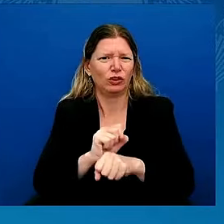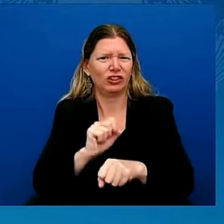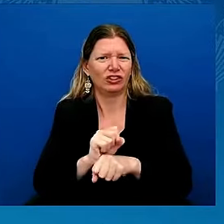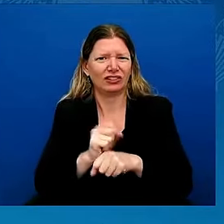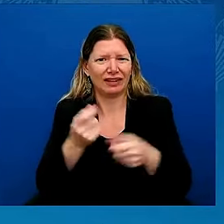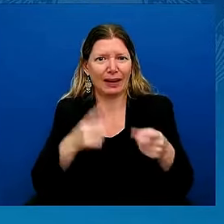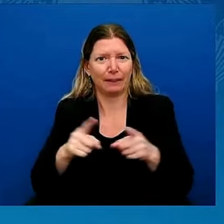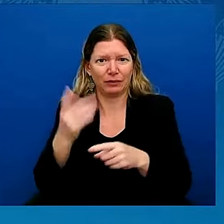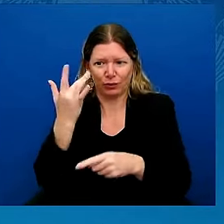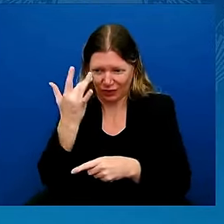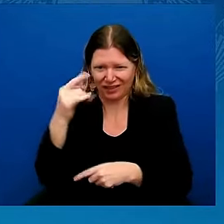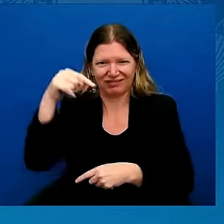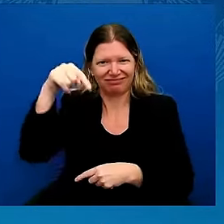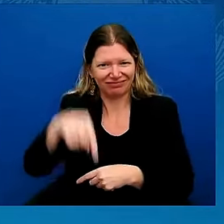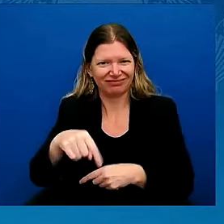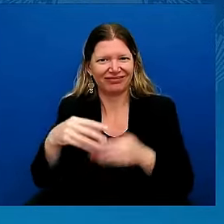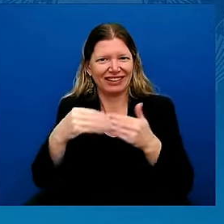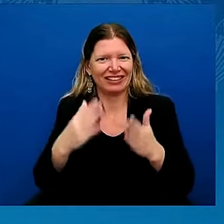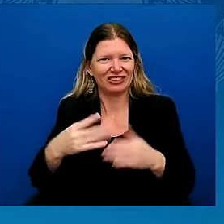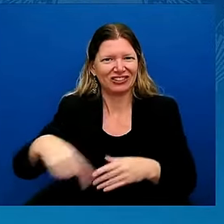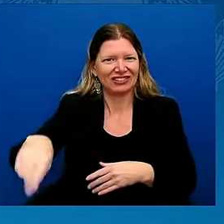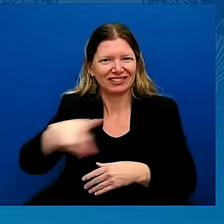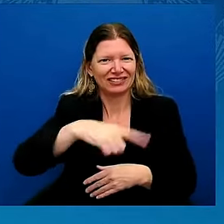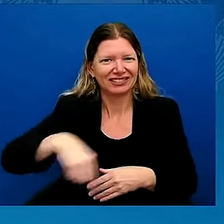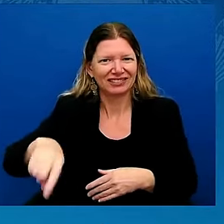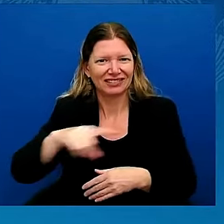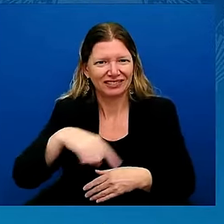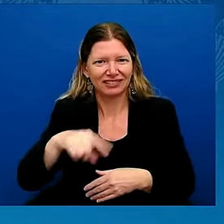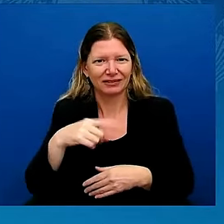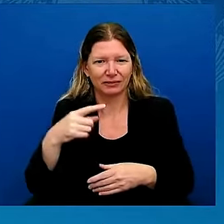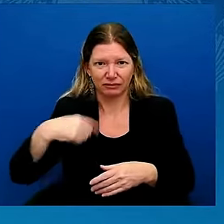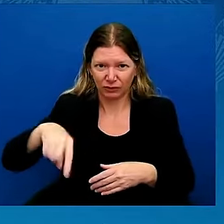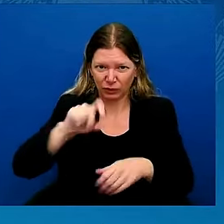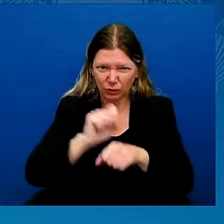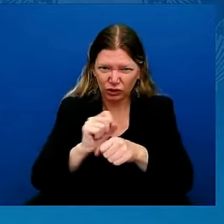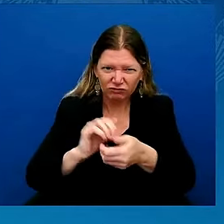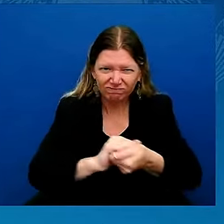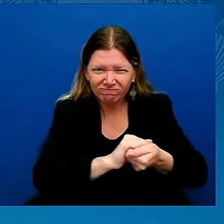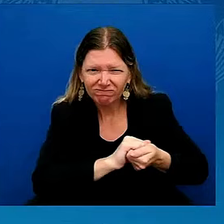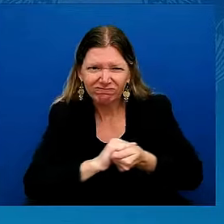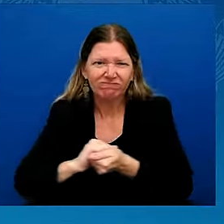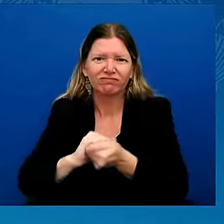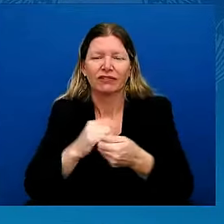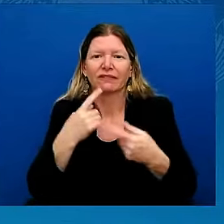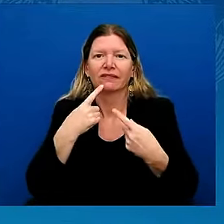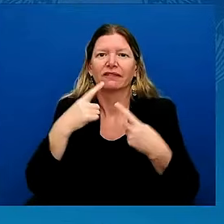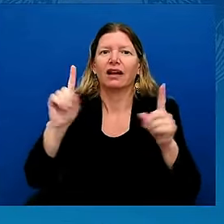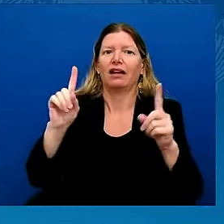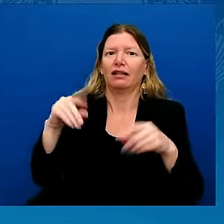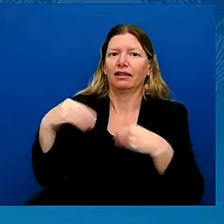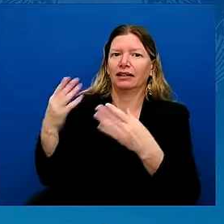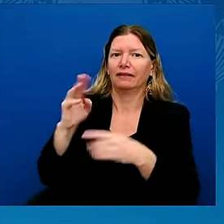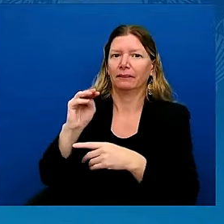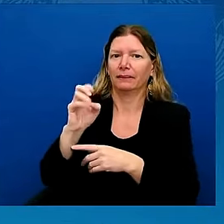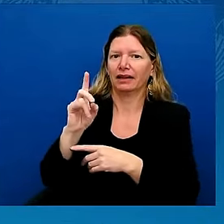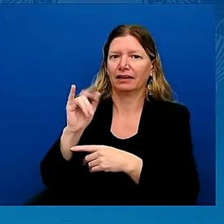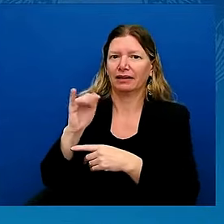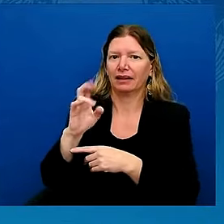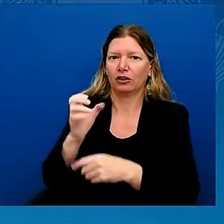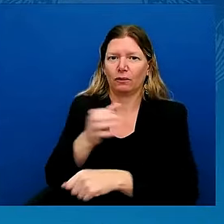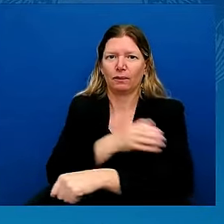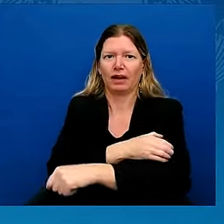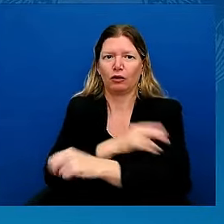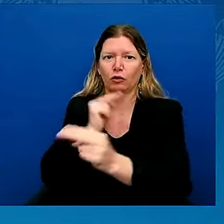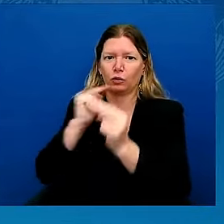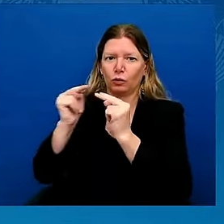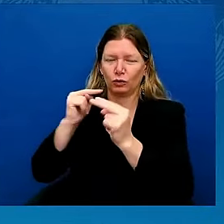to negotiate lower drug prices with Big Pharma. And understand, If my opponent, Donald Trump, wins, his allies